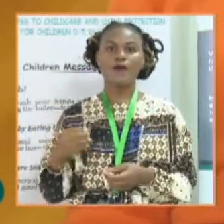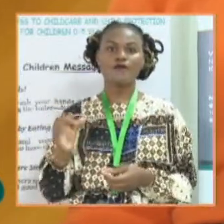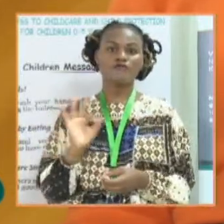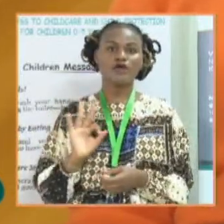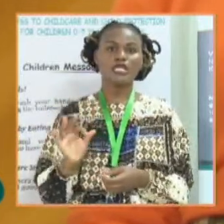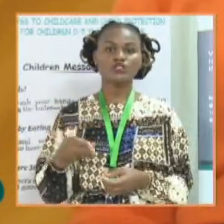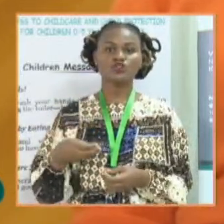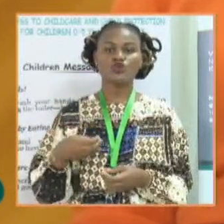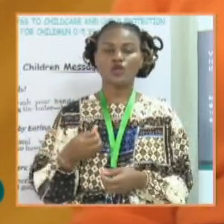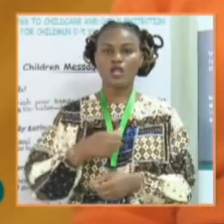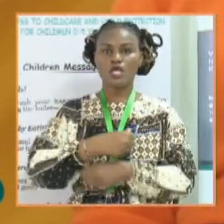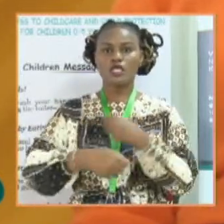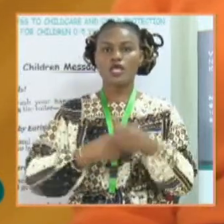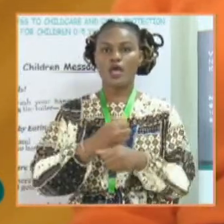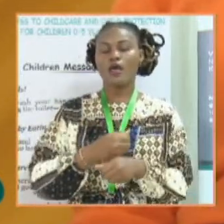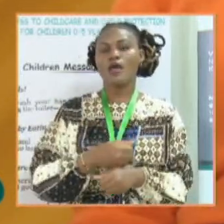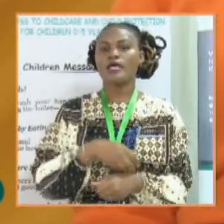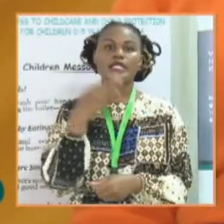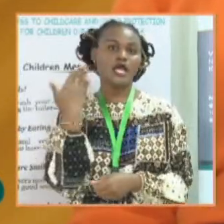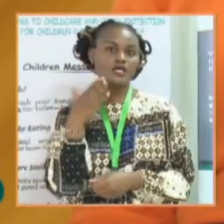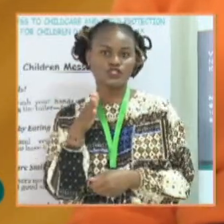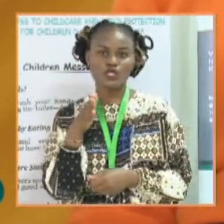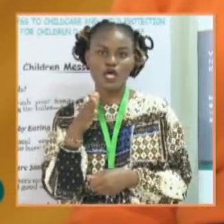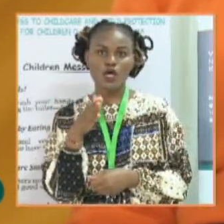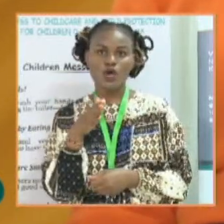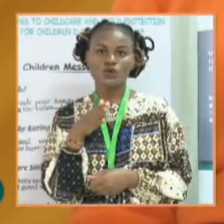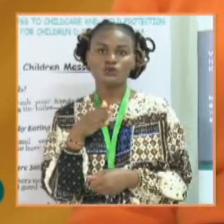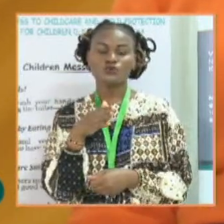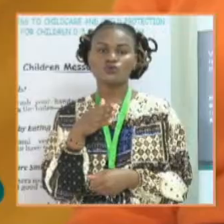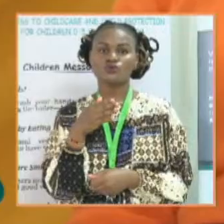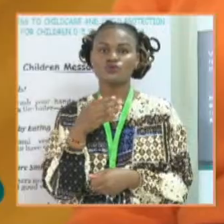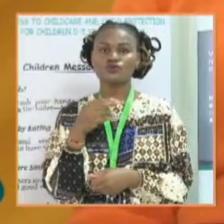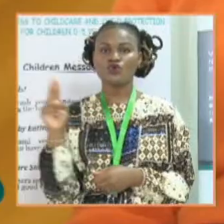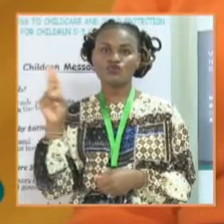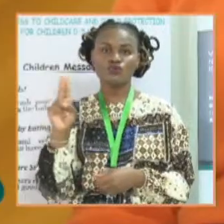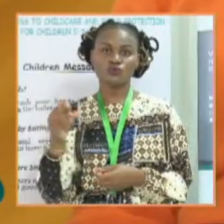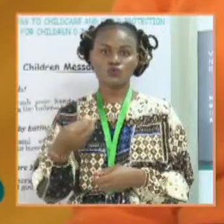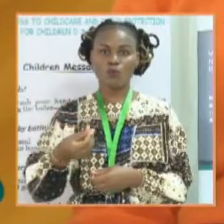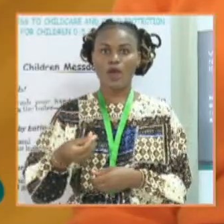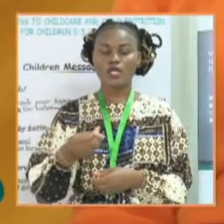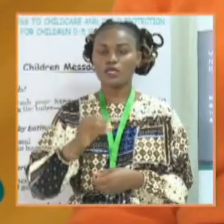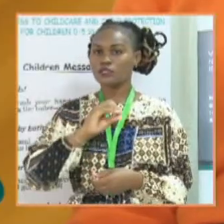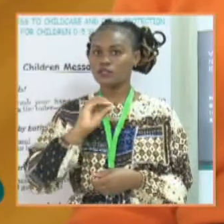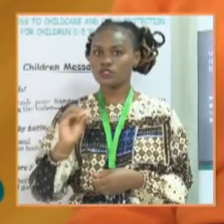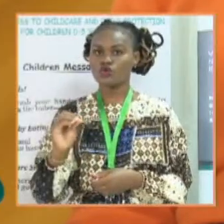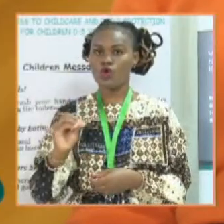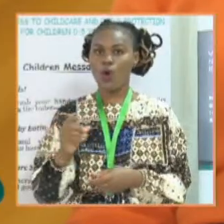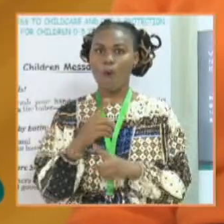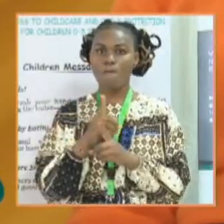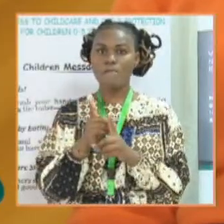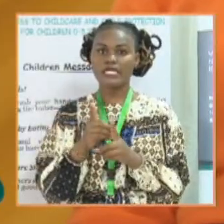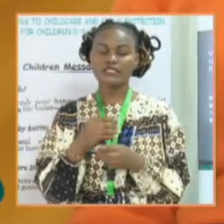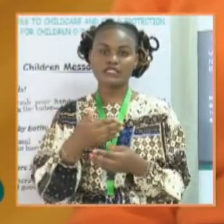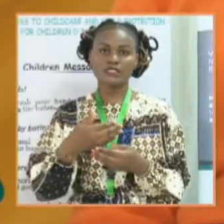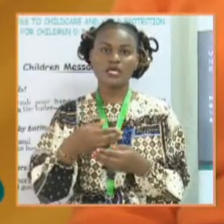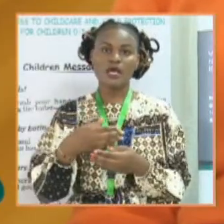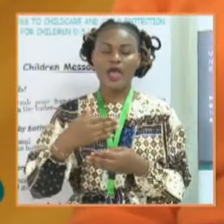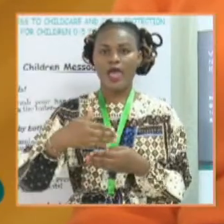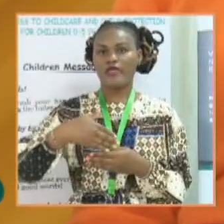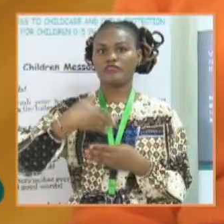that sometimes that money can be reallocated. So that also is another reason that was coming out when we